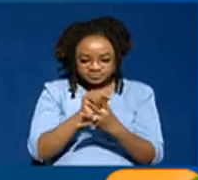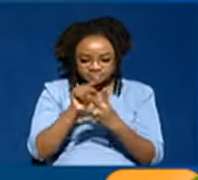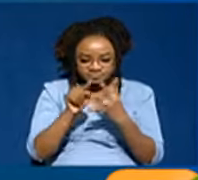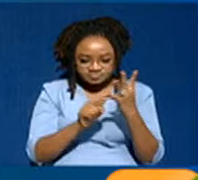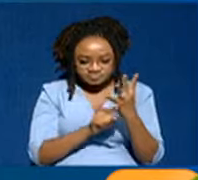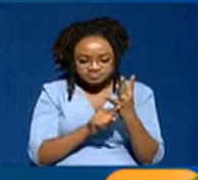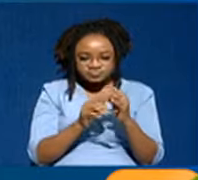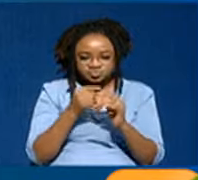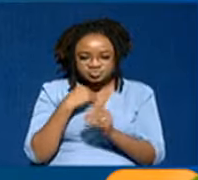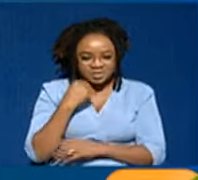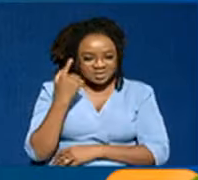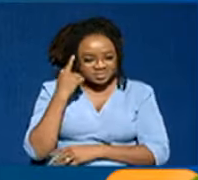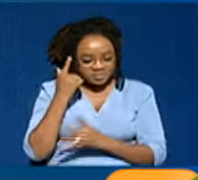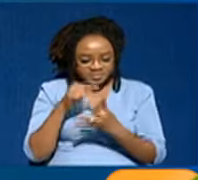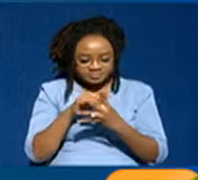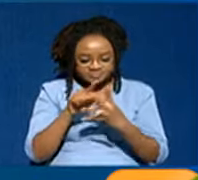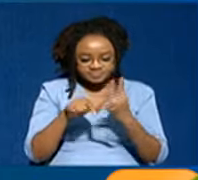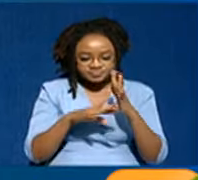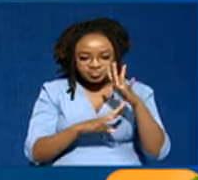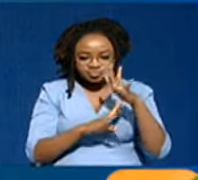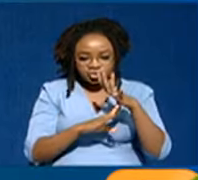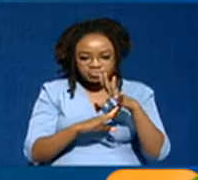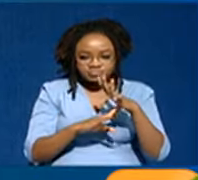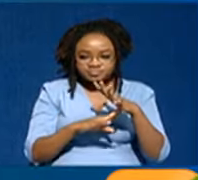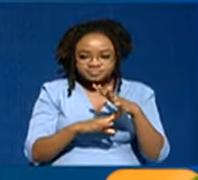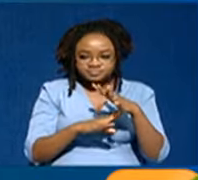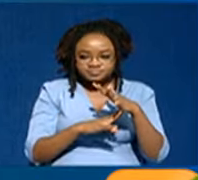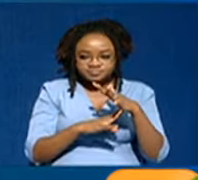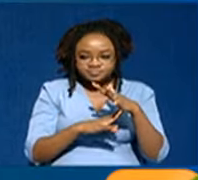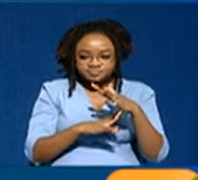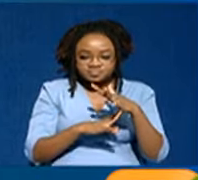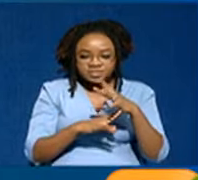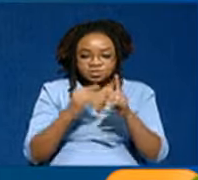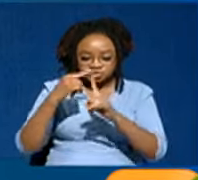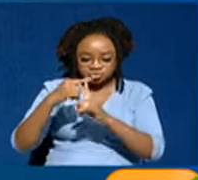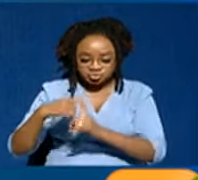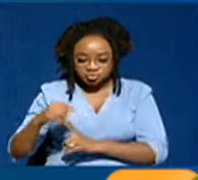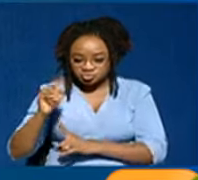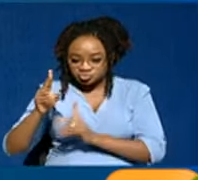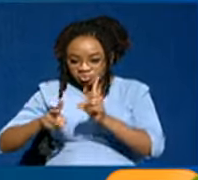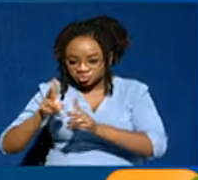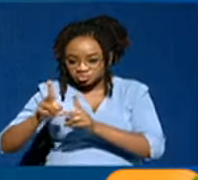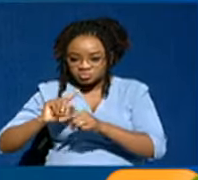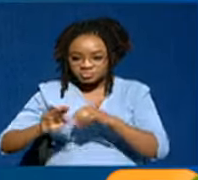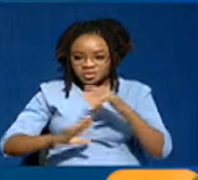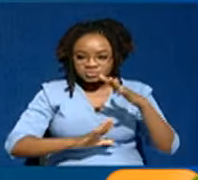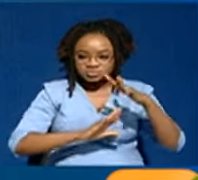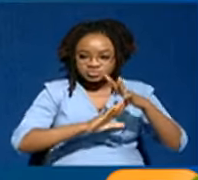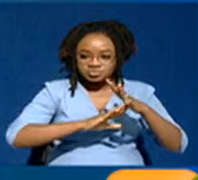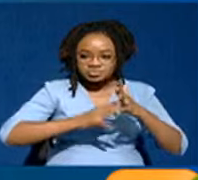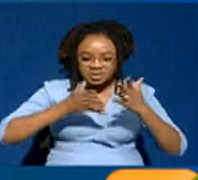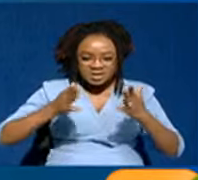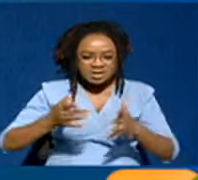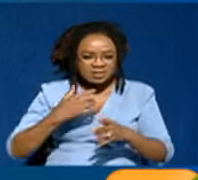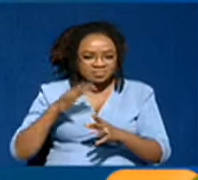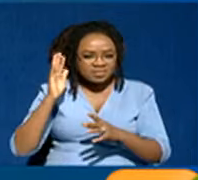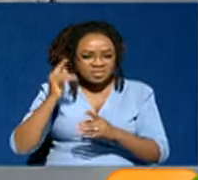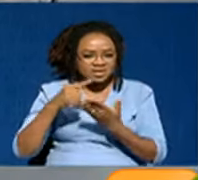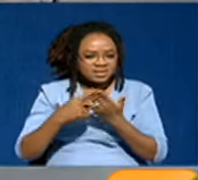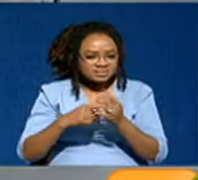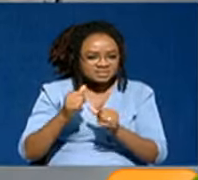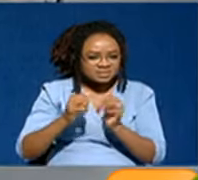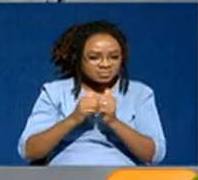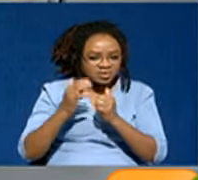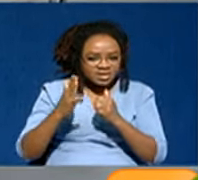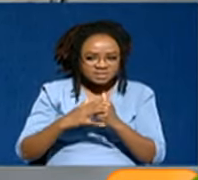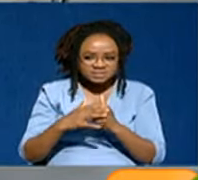coming out very strongly among the full range of 22. Although now I can hear people talking about 19 issues, so I don't know which one. But